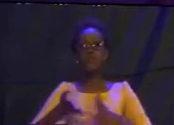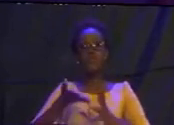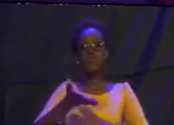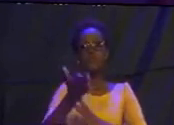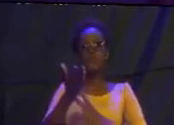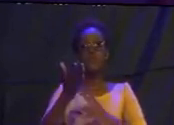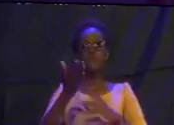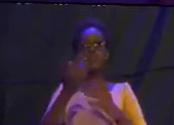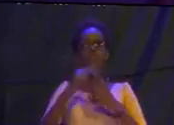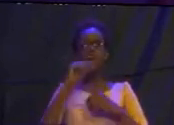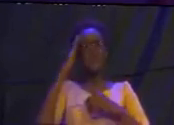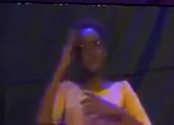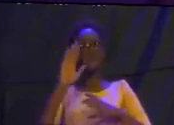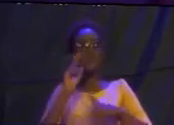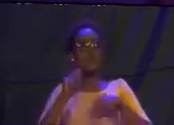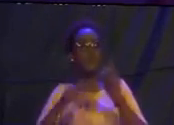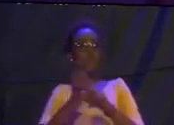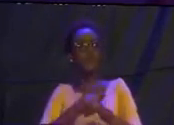now. Do